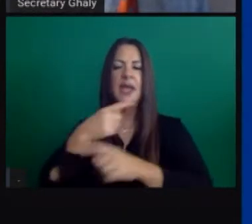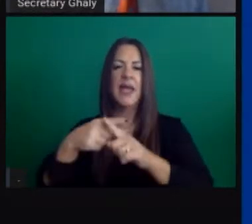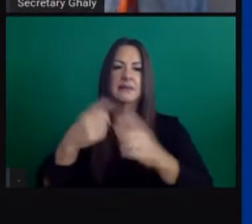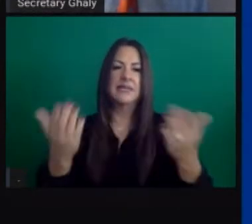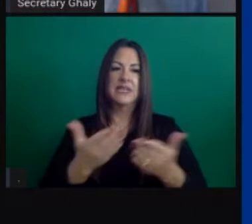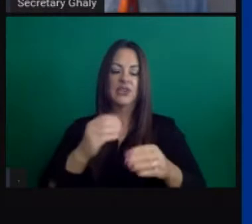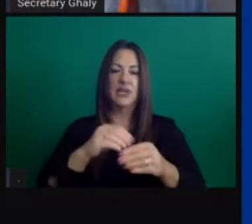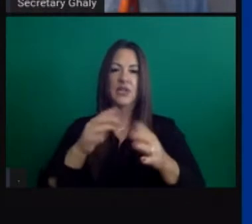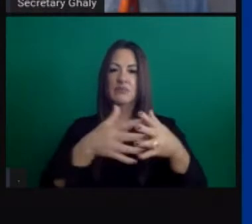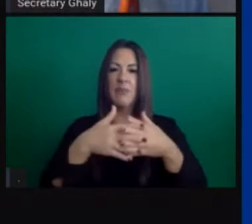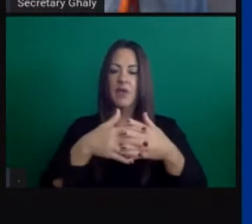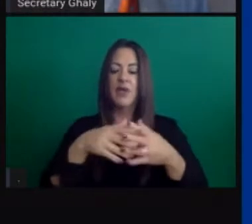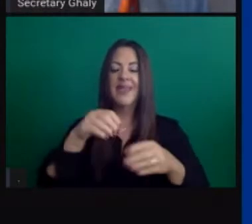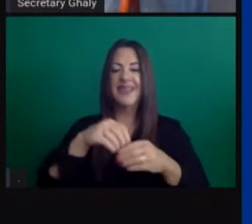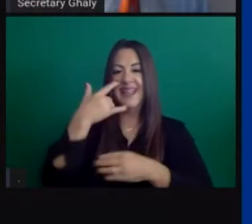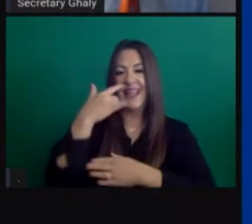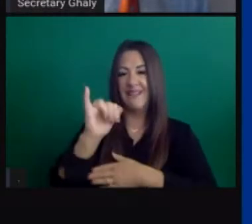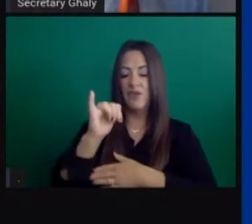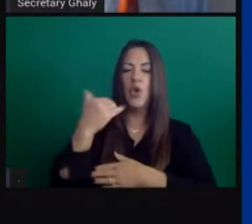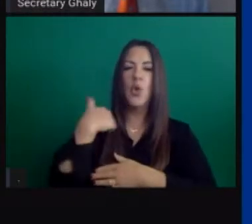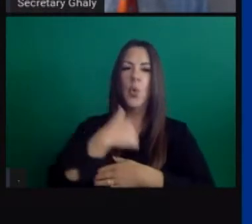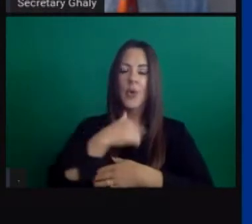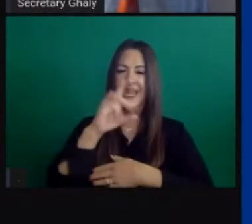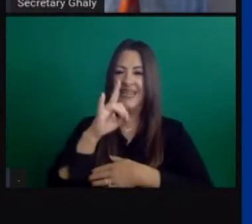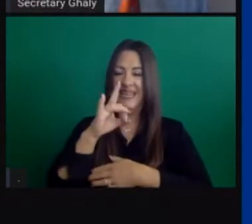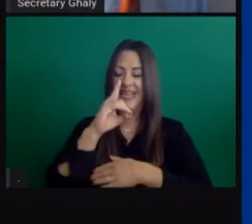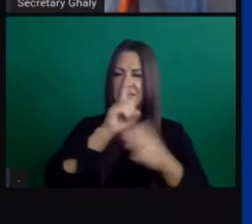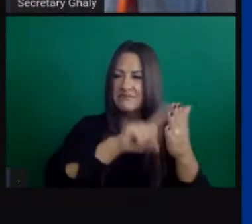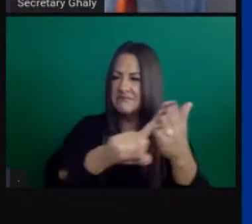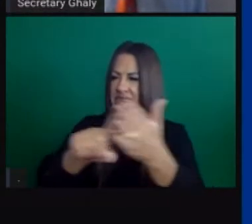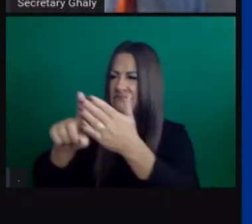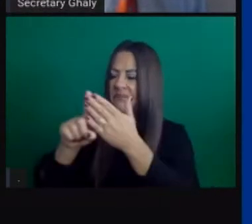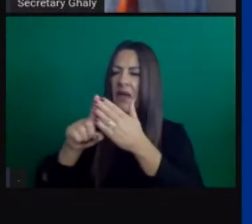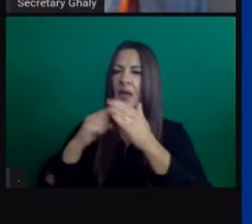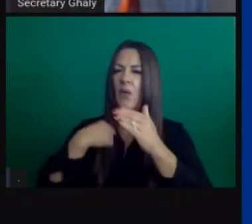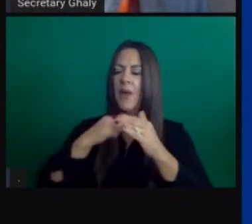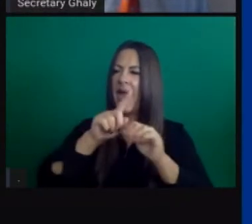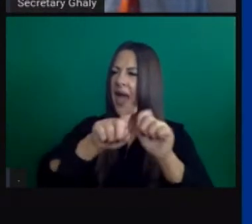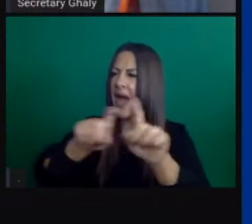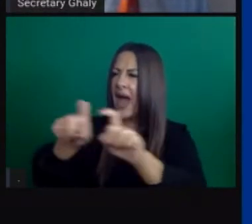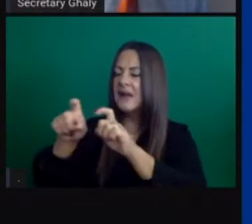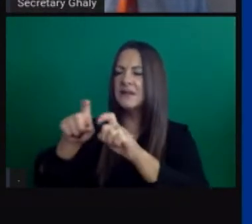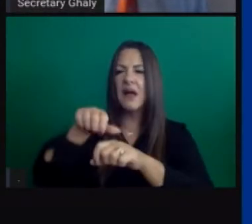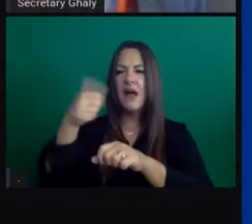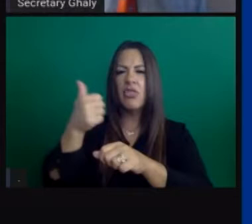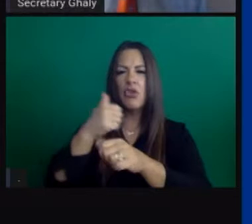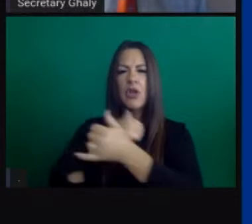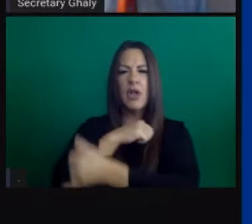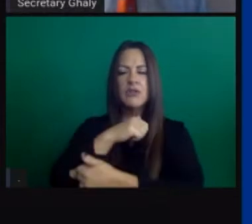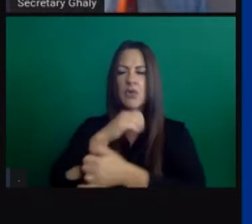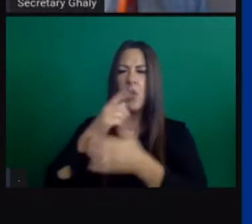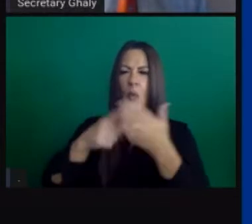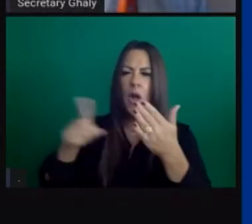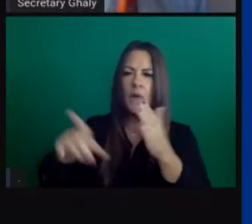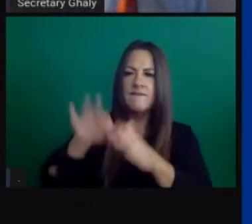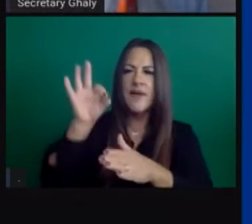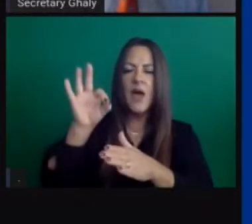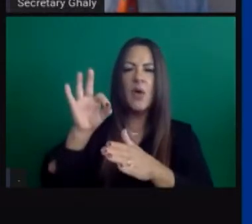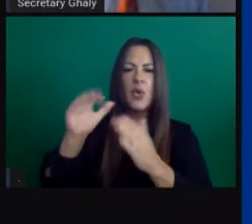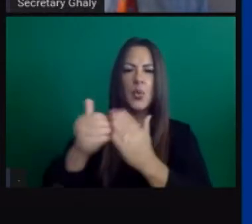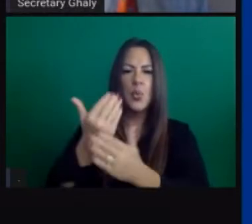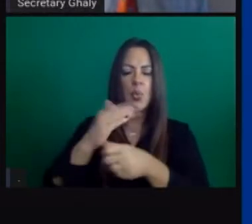other people look at across the globe to assess what the genetic code is of each COVID virus that we